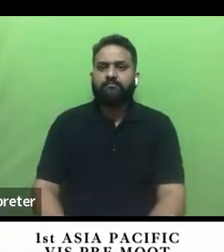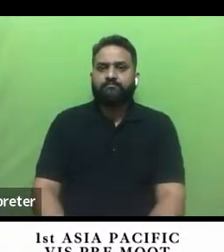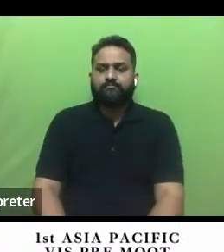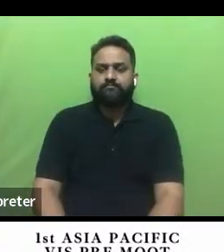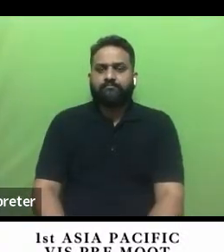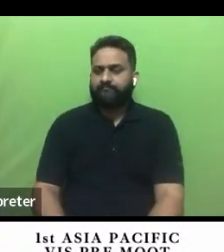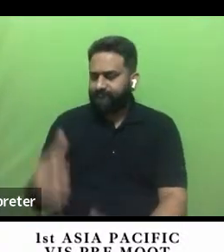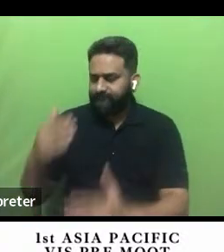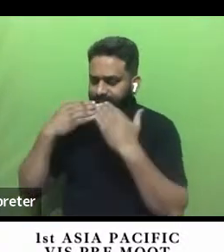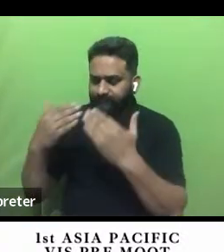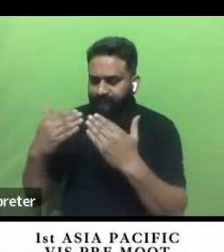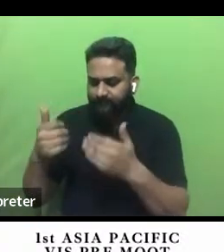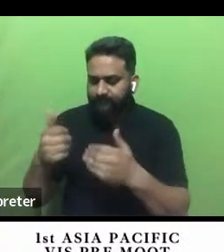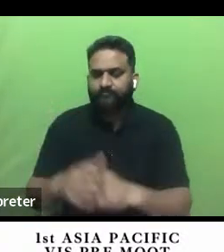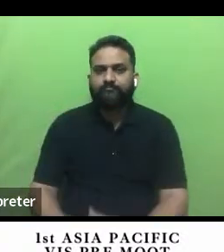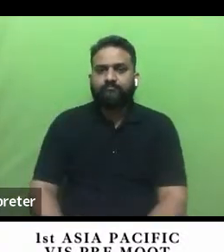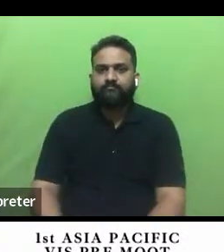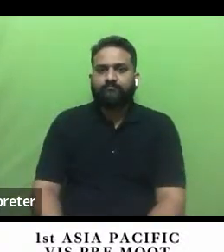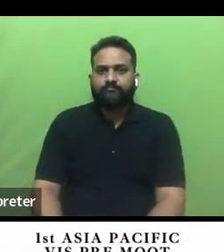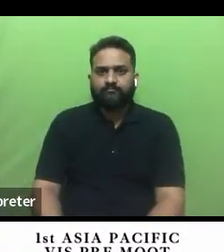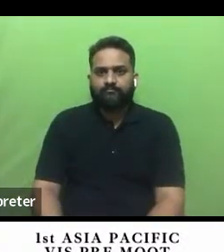Thank you. Thank you.